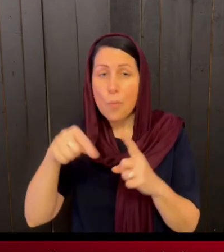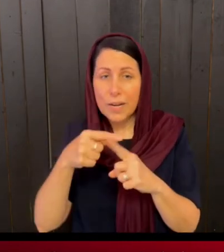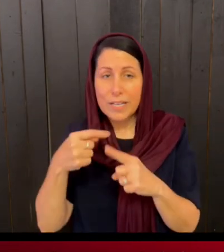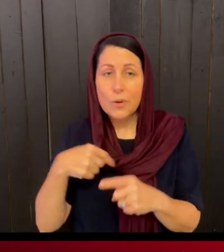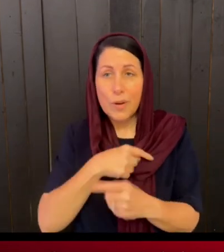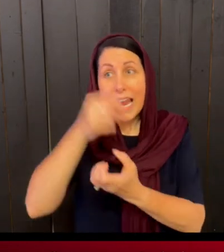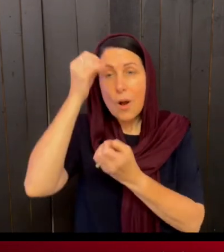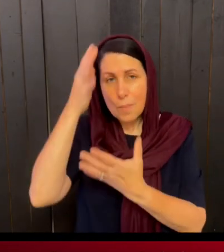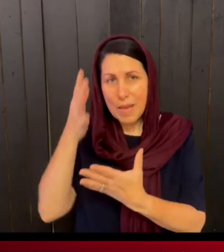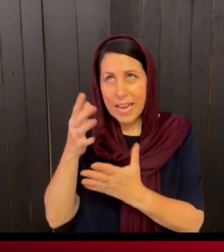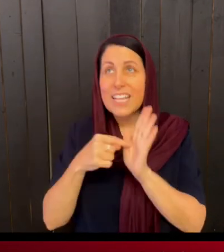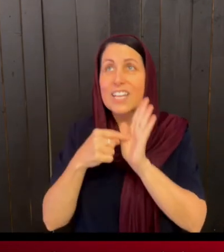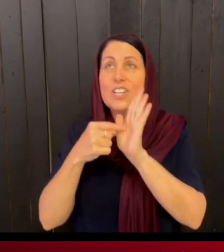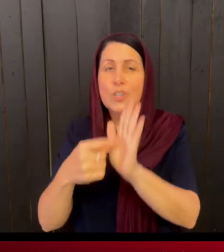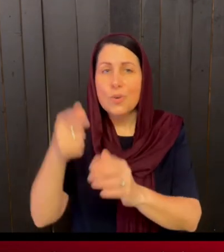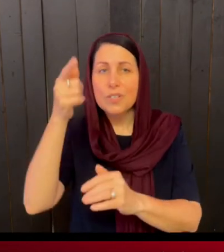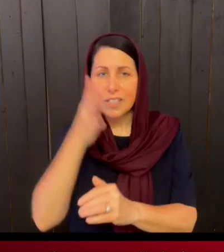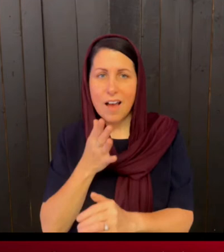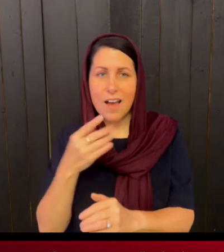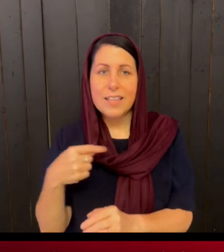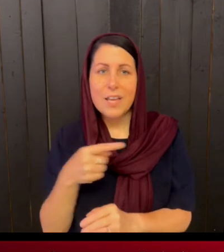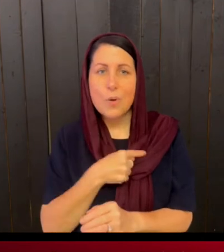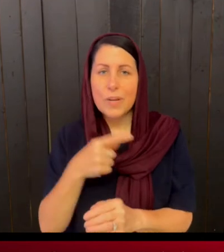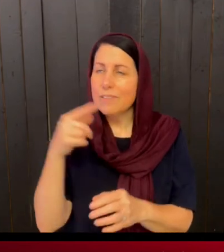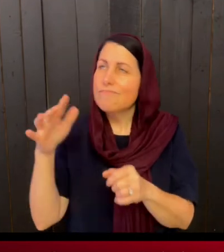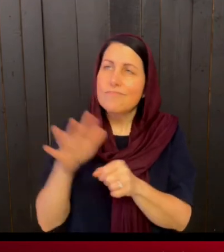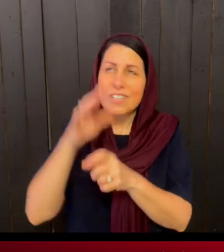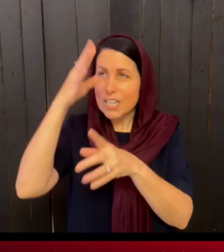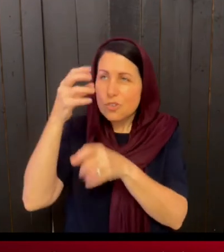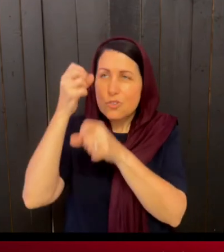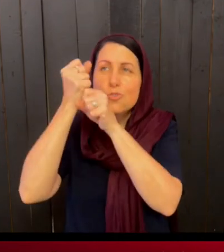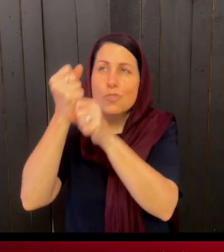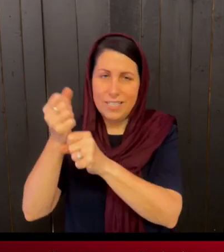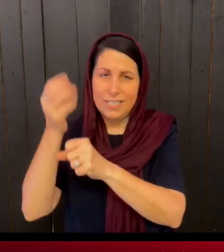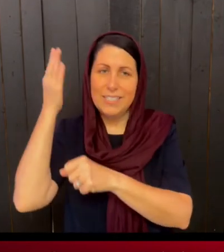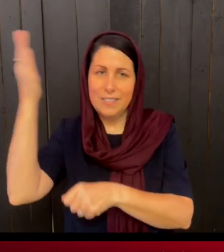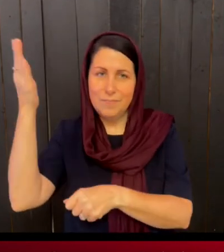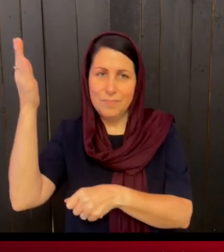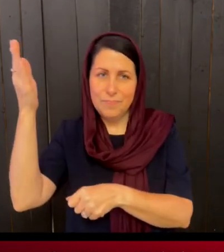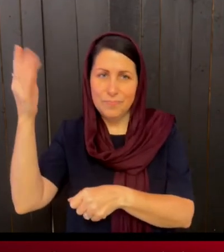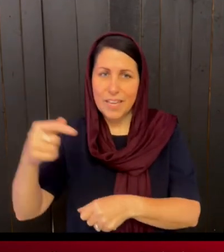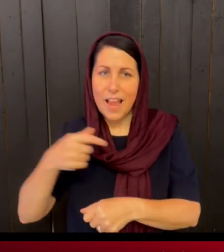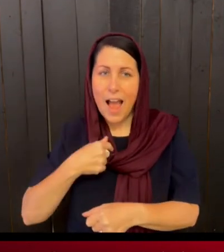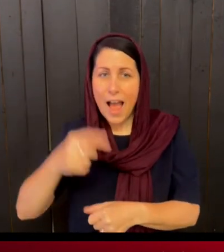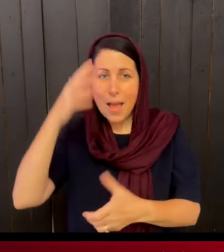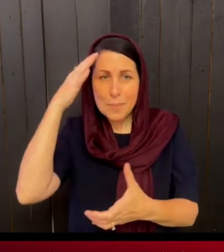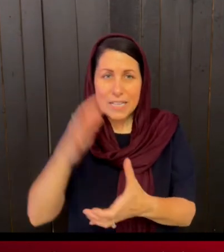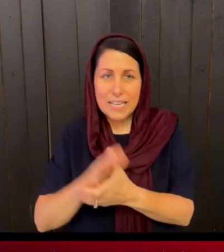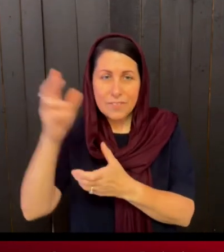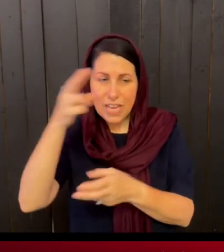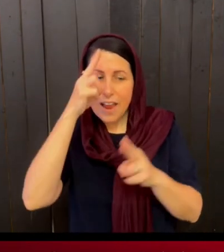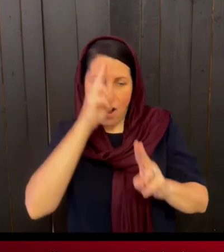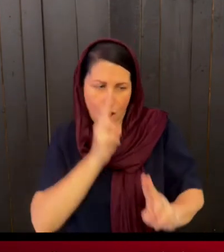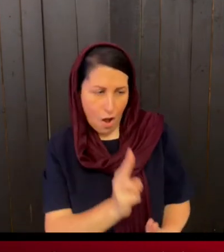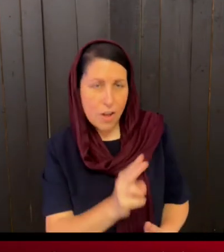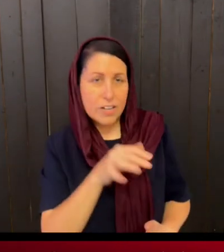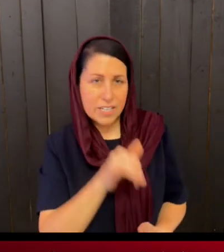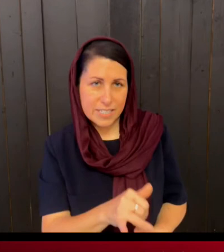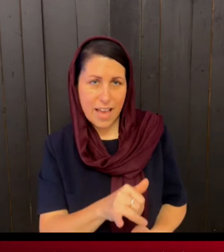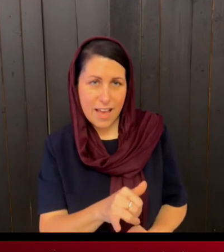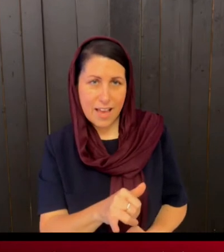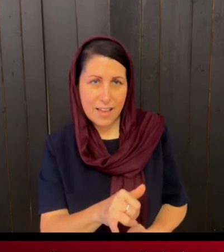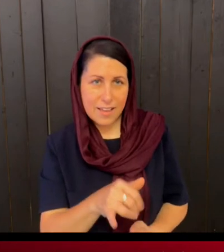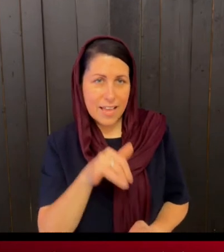this whole other level of trust that we have in here and in Him, and I believe He honors that and He responds to that level of